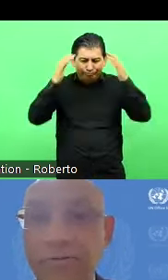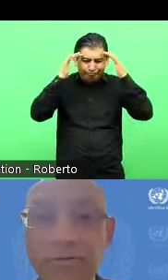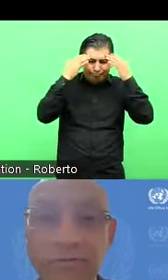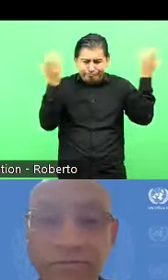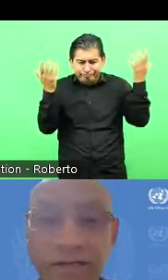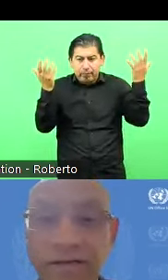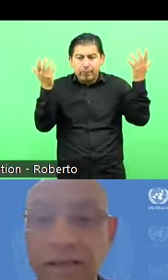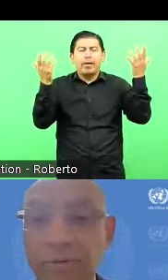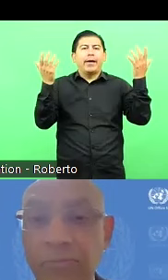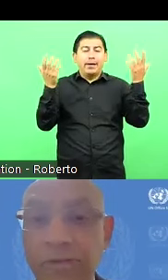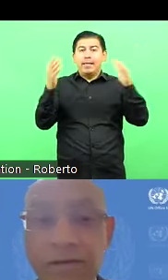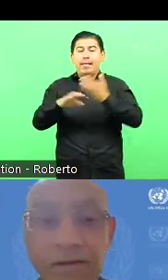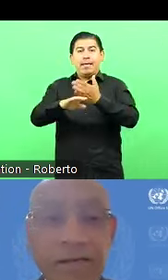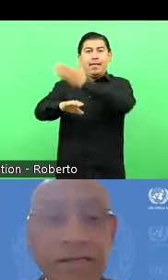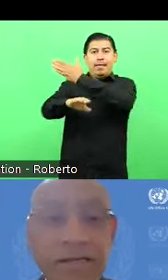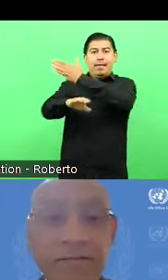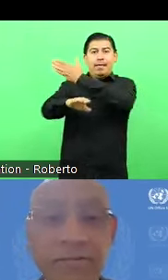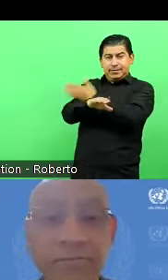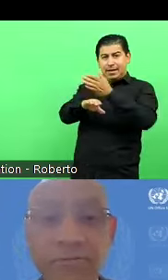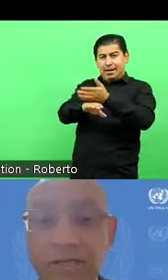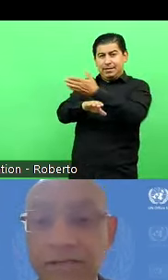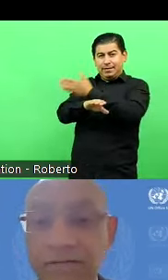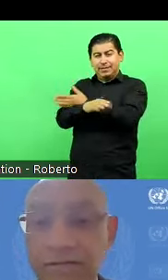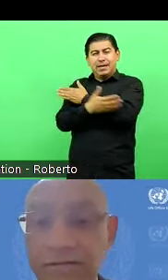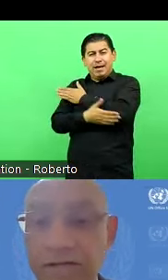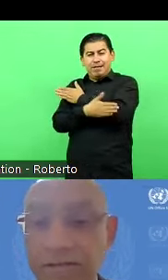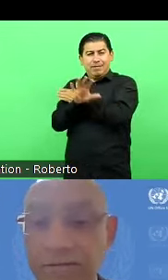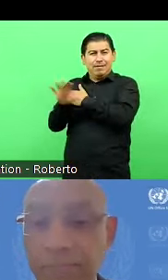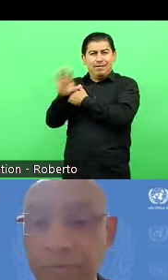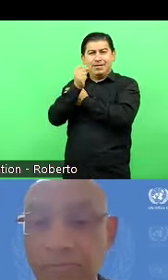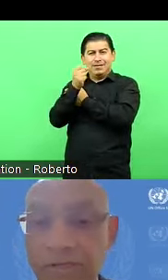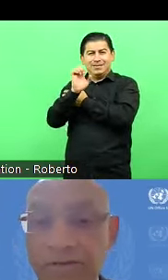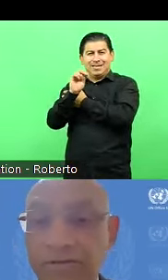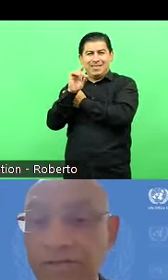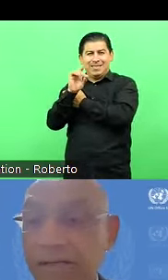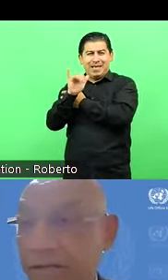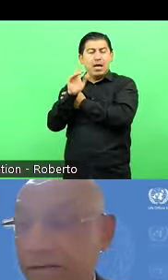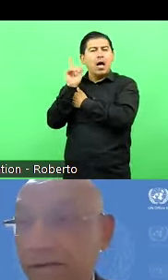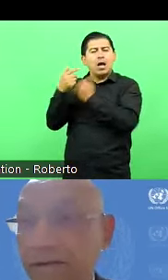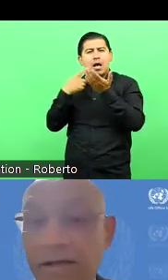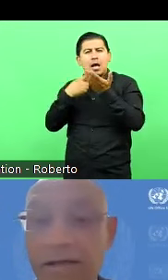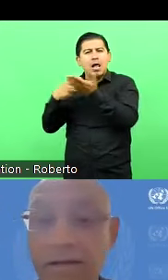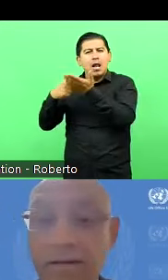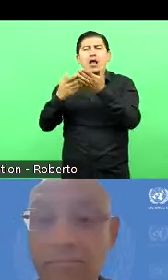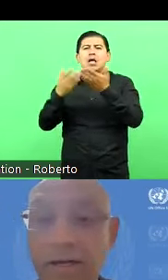in 2015 and came up with the Sendai Framework for Disaster Risk Reduction, which is a 15-year